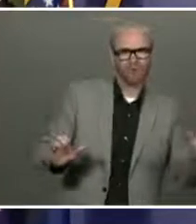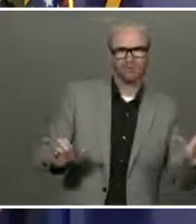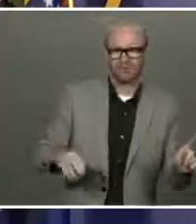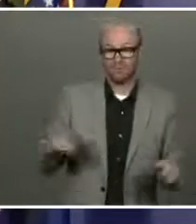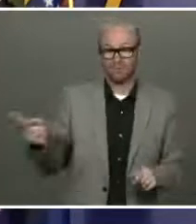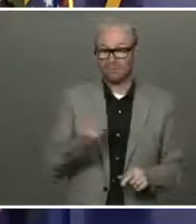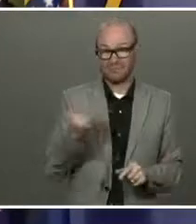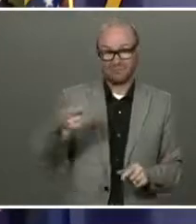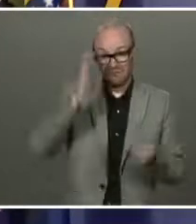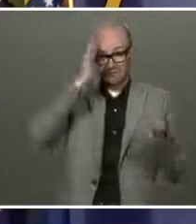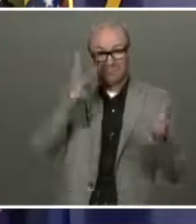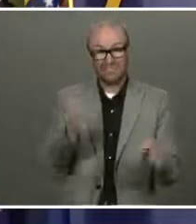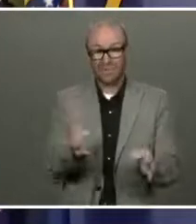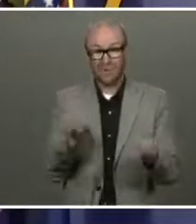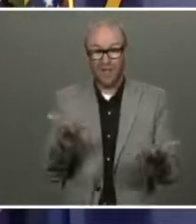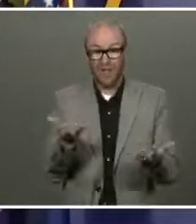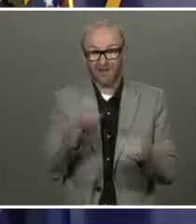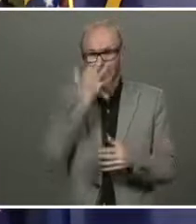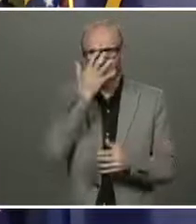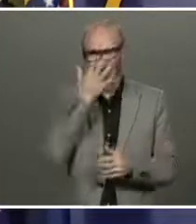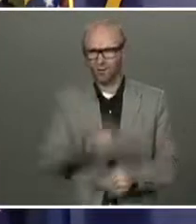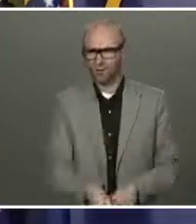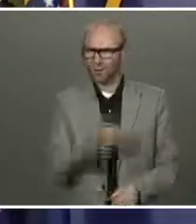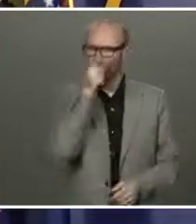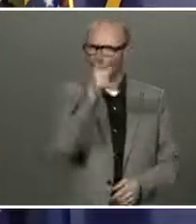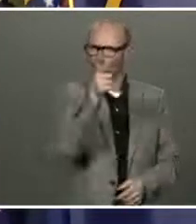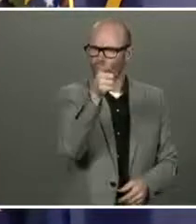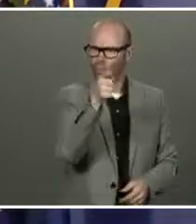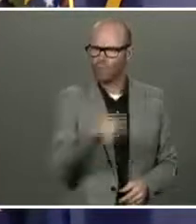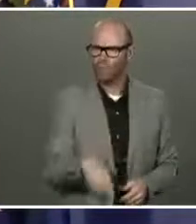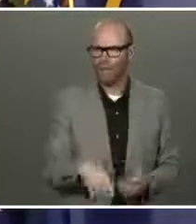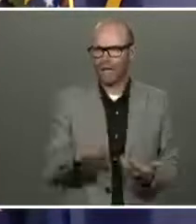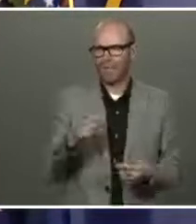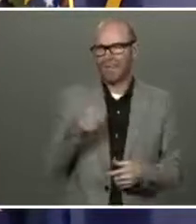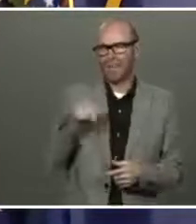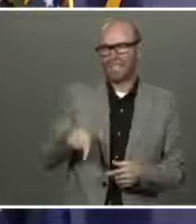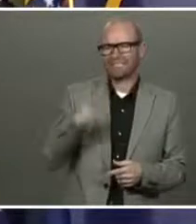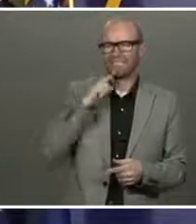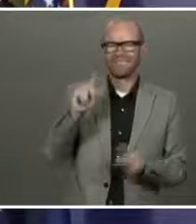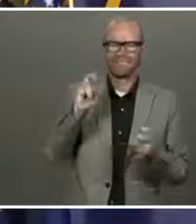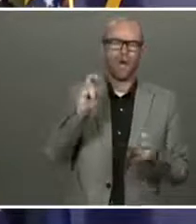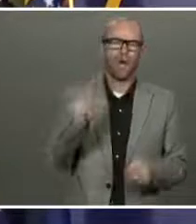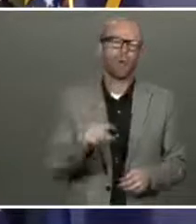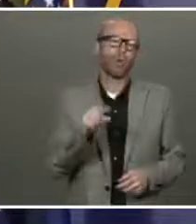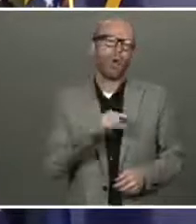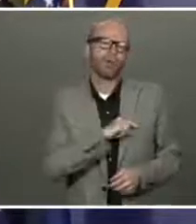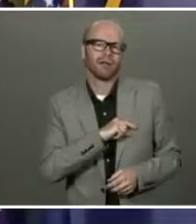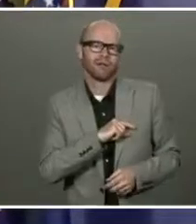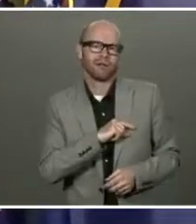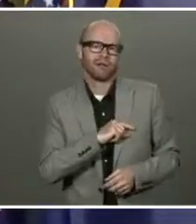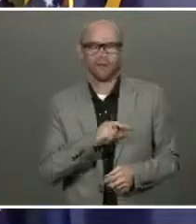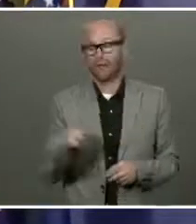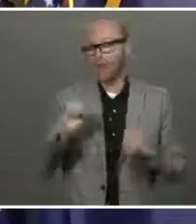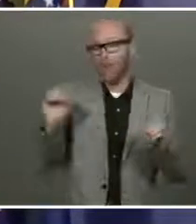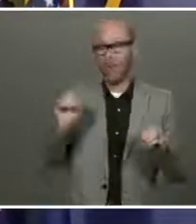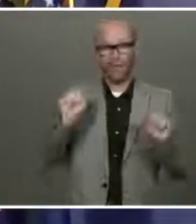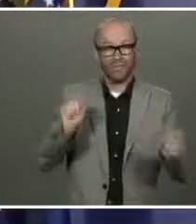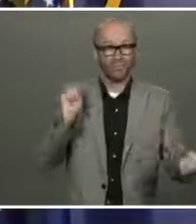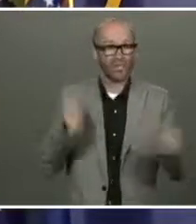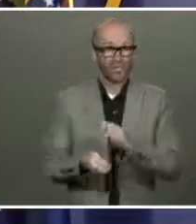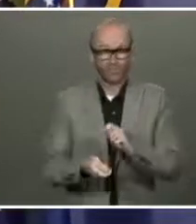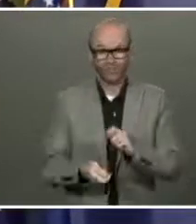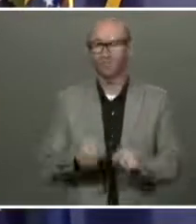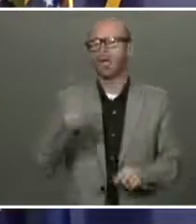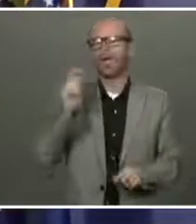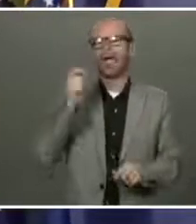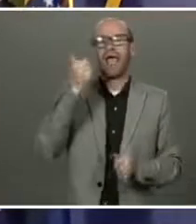decided that that you are that this is some sort of quality that no one can change, and that we need to kick everyone